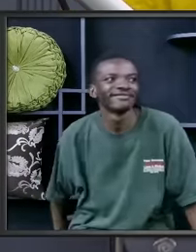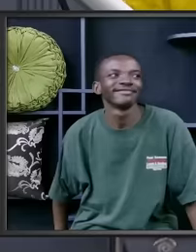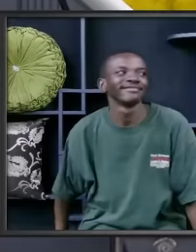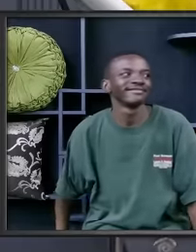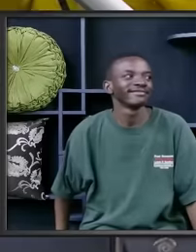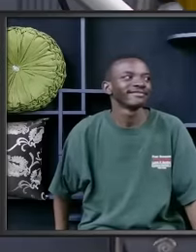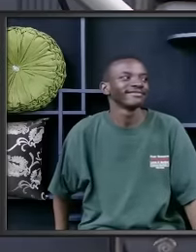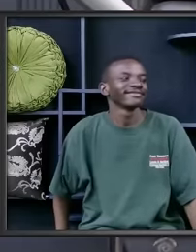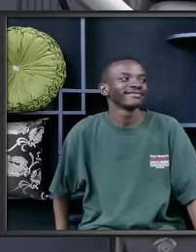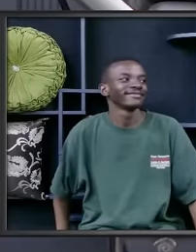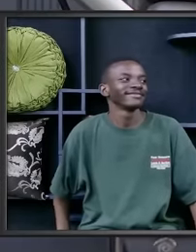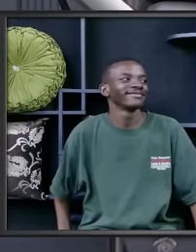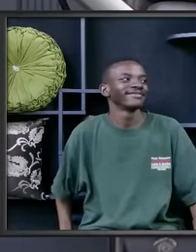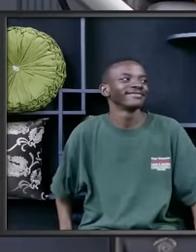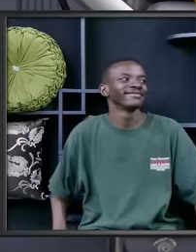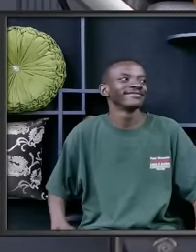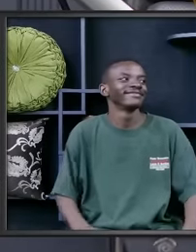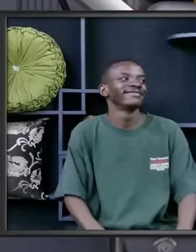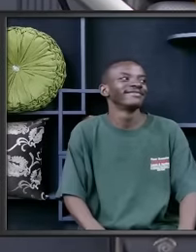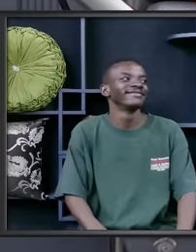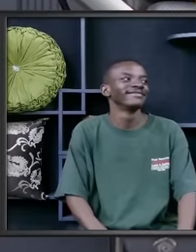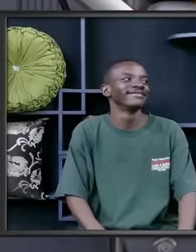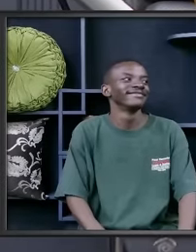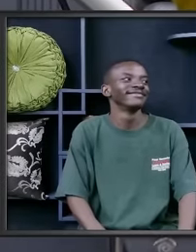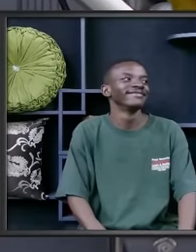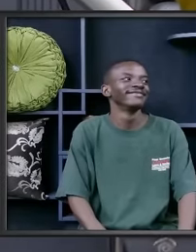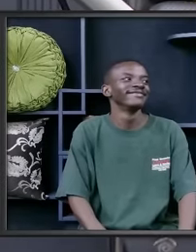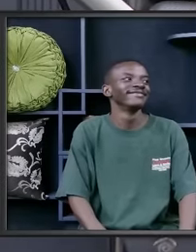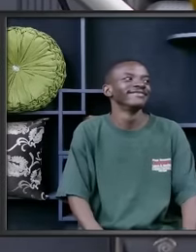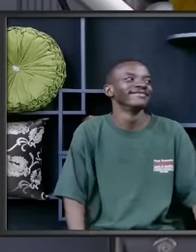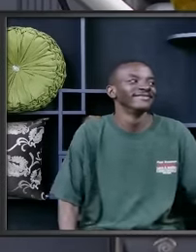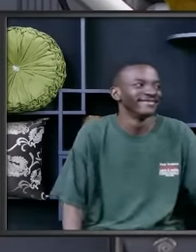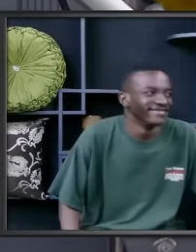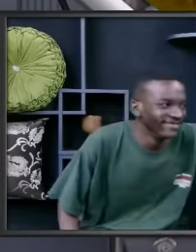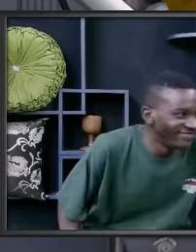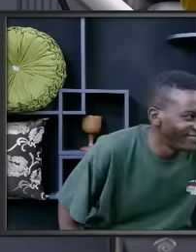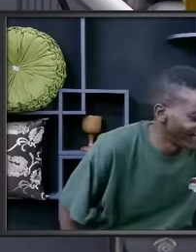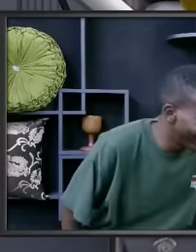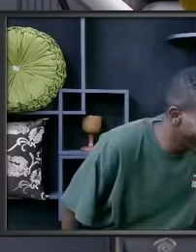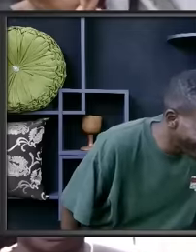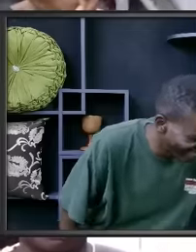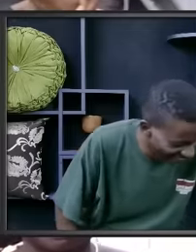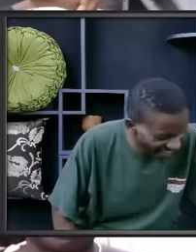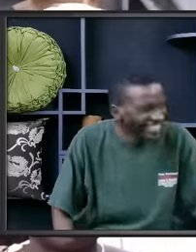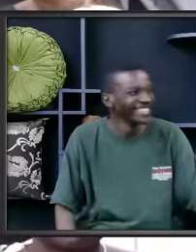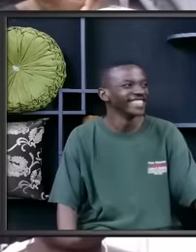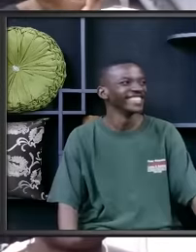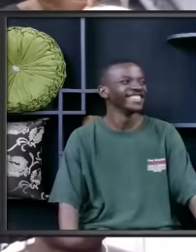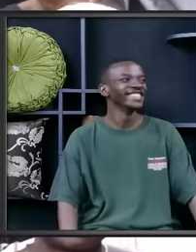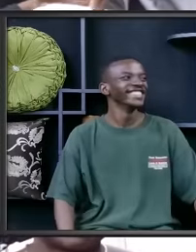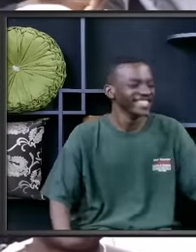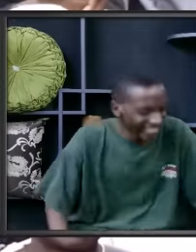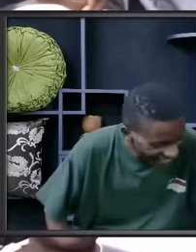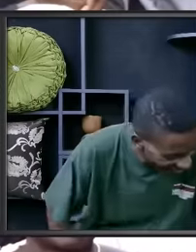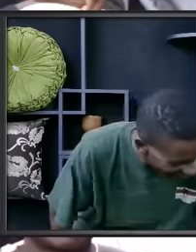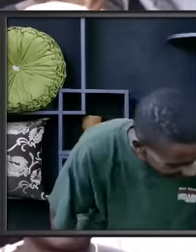Then, madam, you must translate that thing before you hand over. Translate, I go collect my own share. They talk that thing you